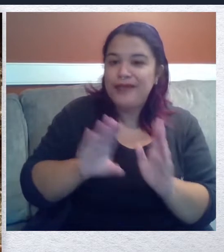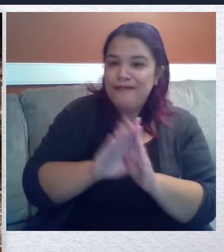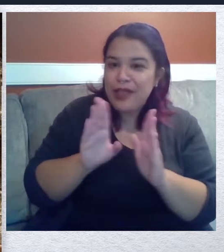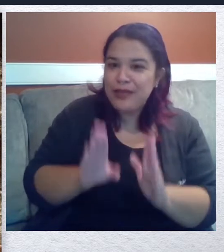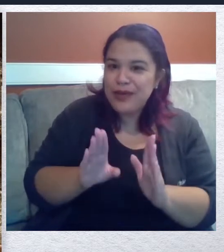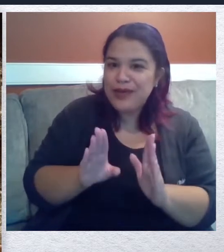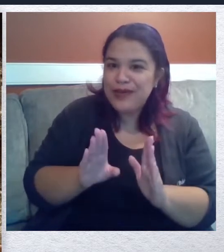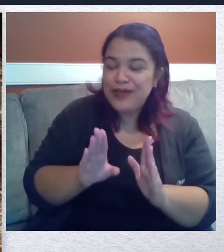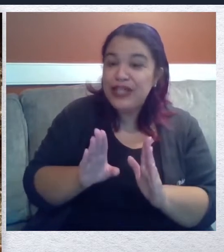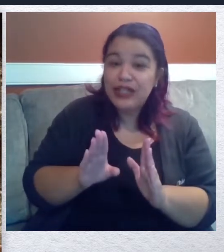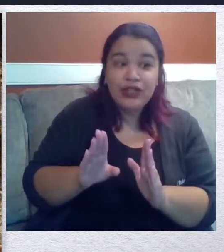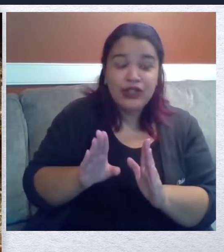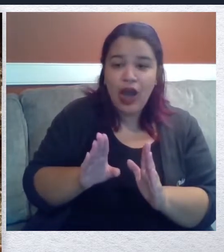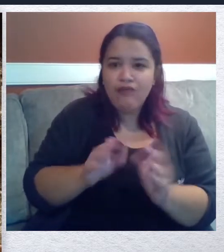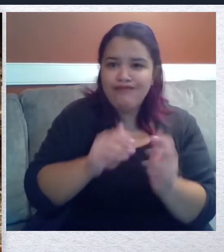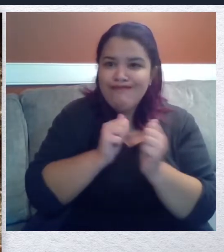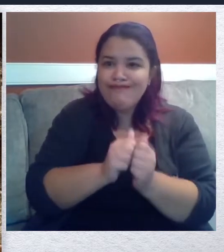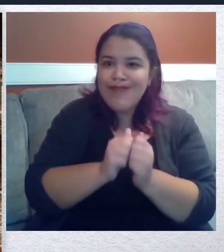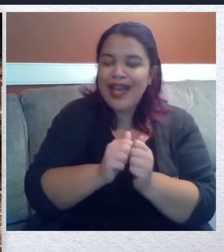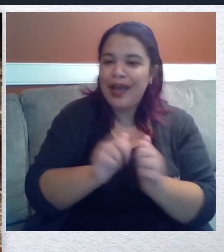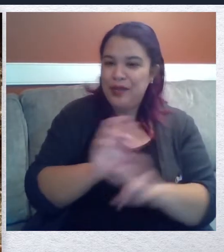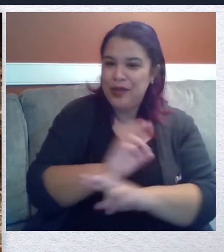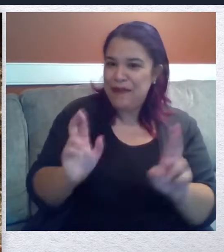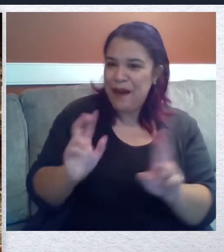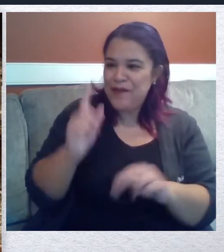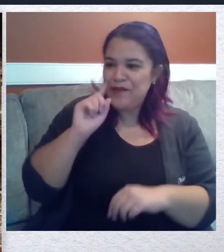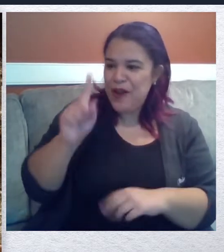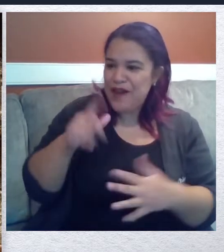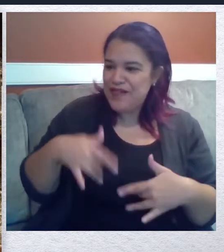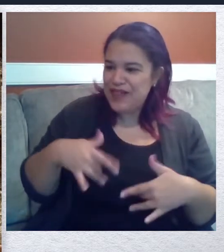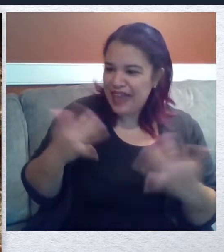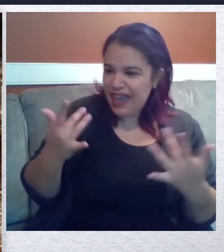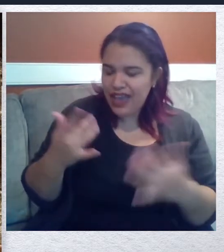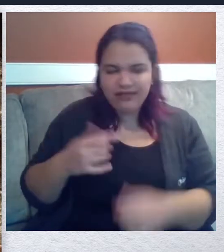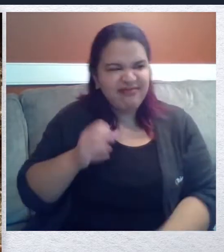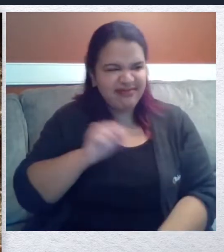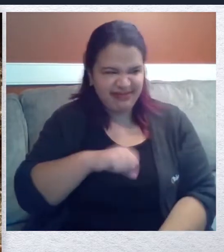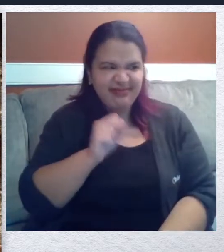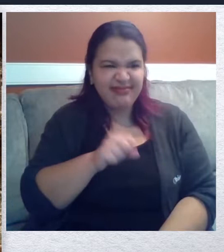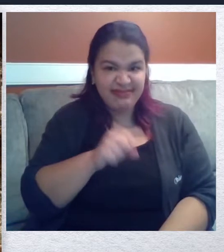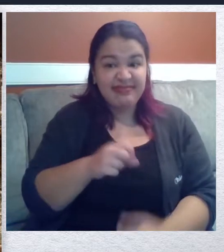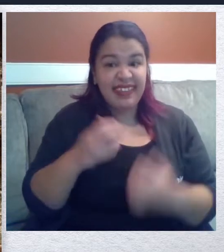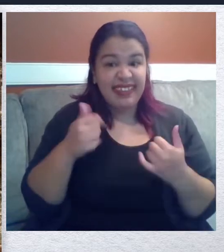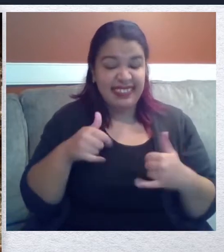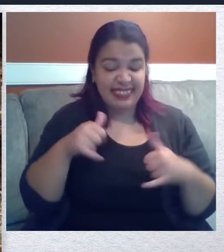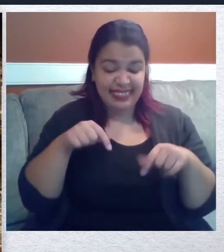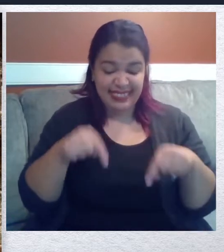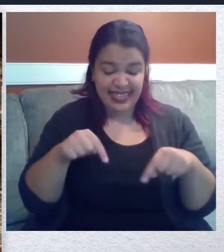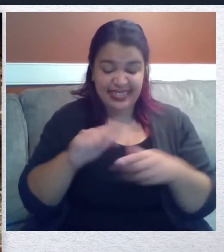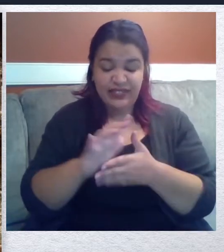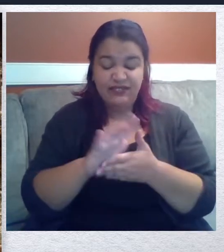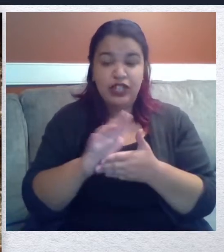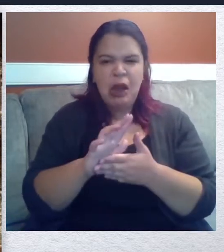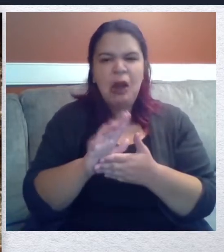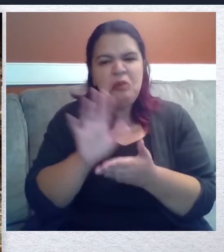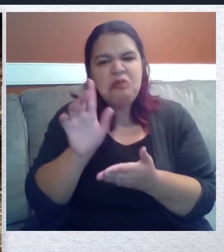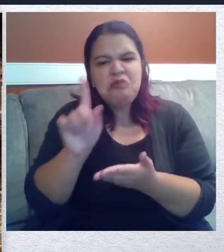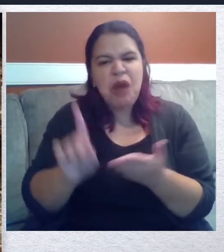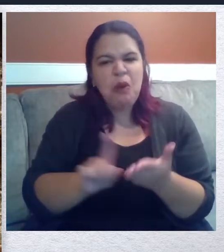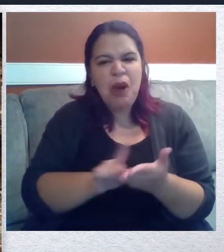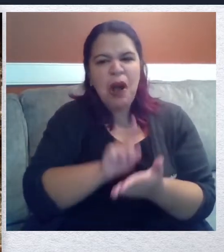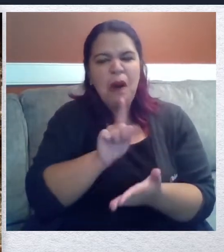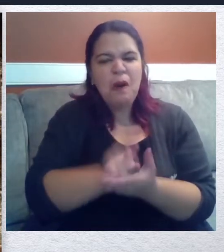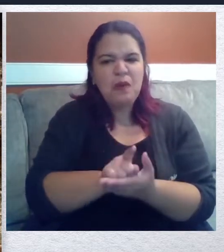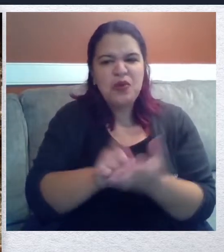Exactly, James. Since we only have an hour or so today, this training is really designed to help with the interview preparation you are